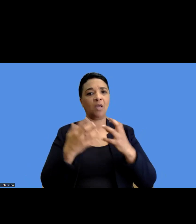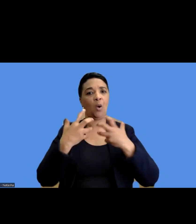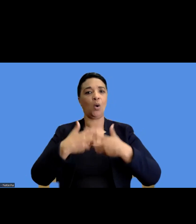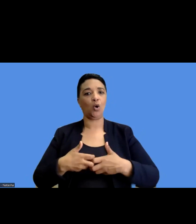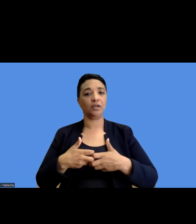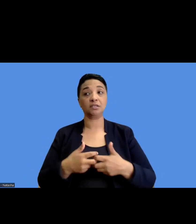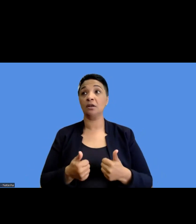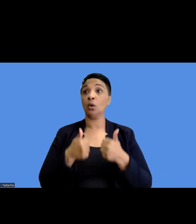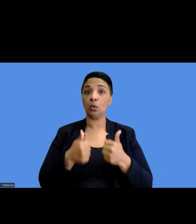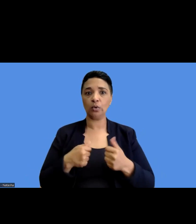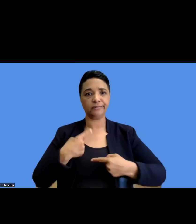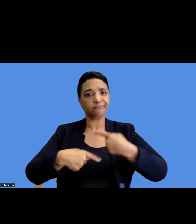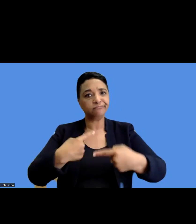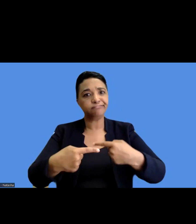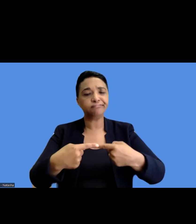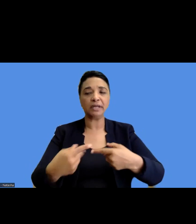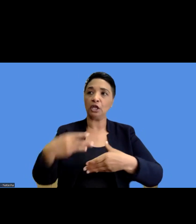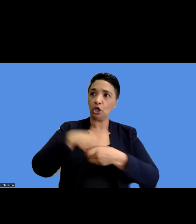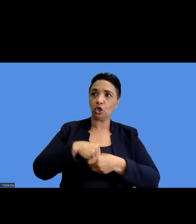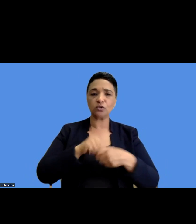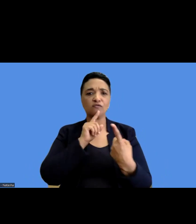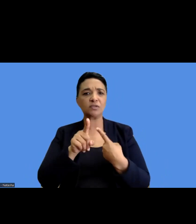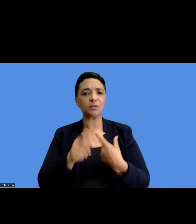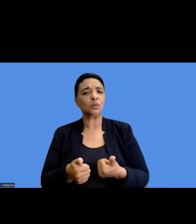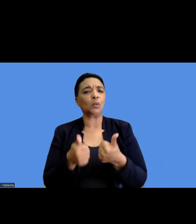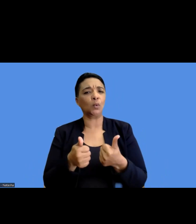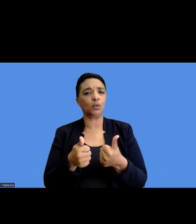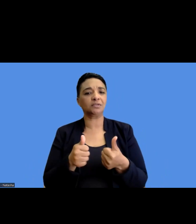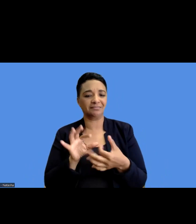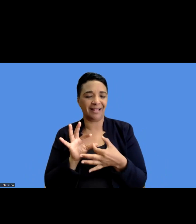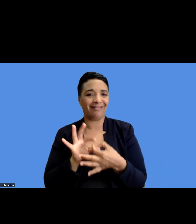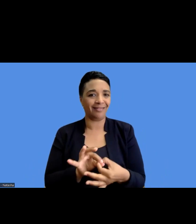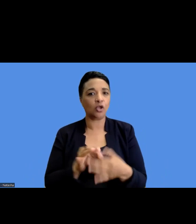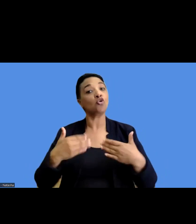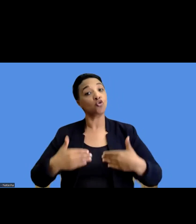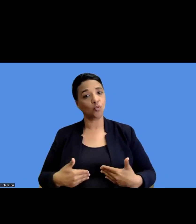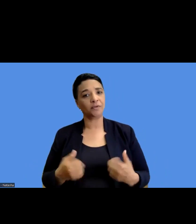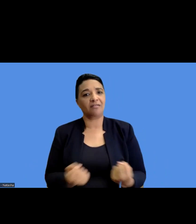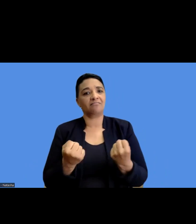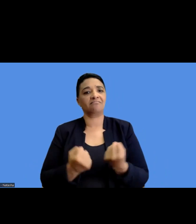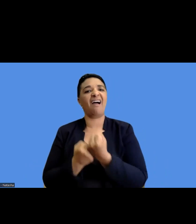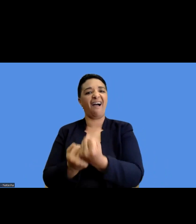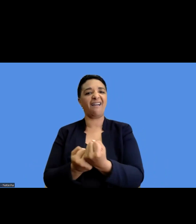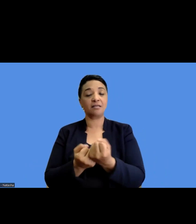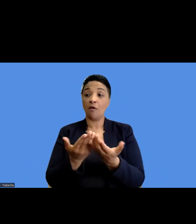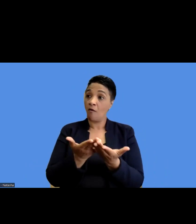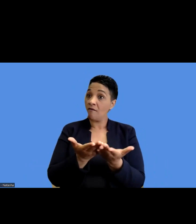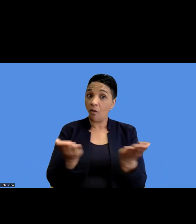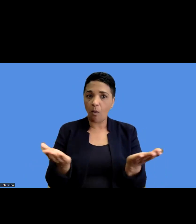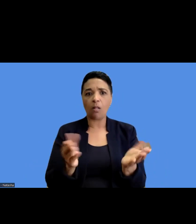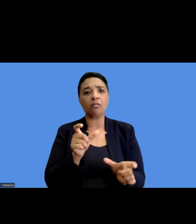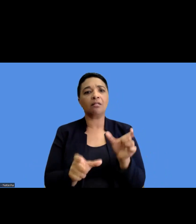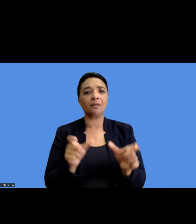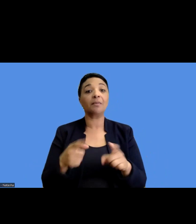and effective and inclusion response and humanitarian aid for all,